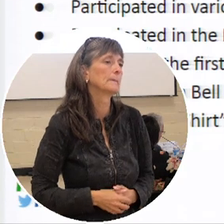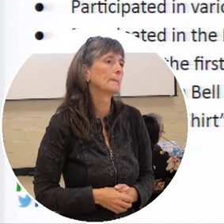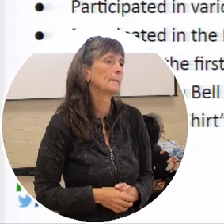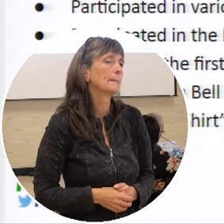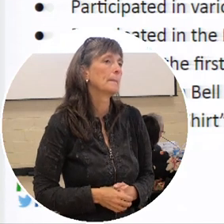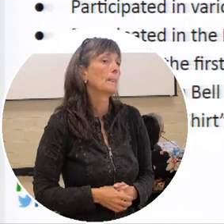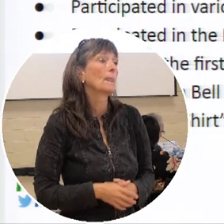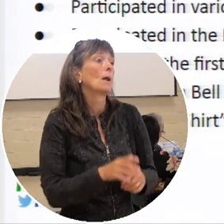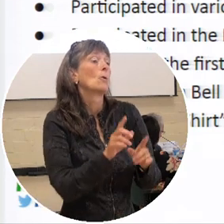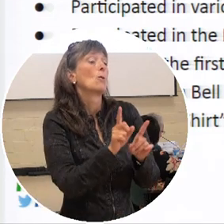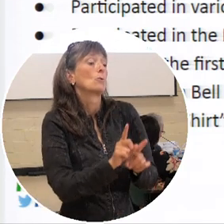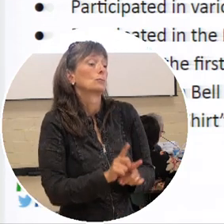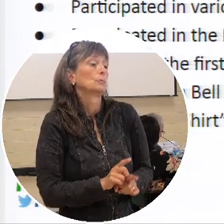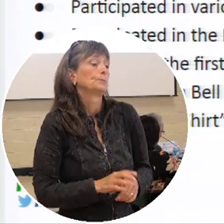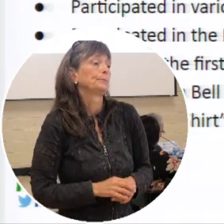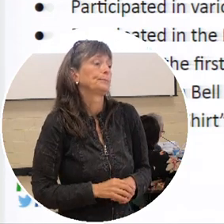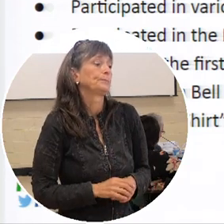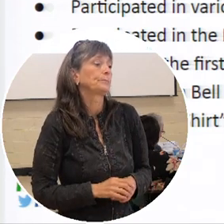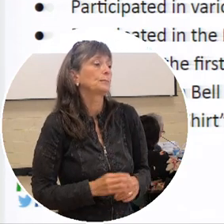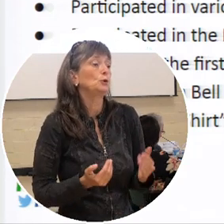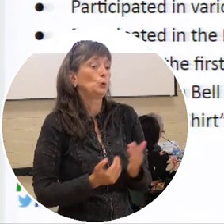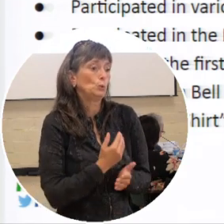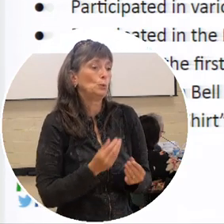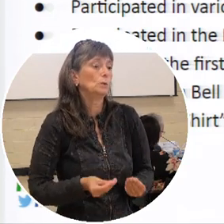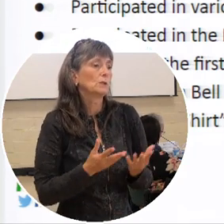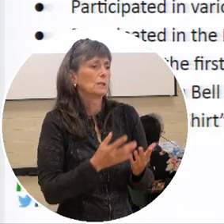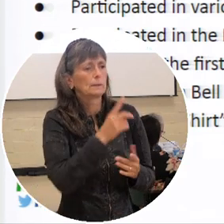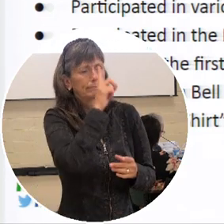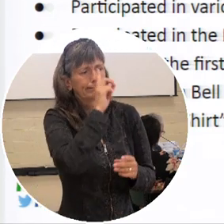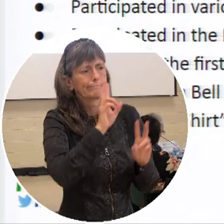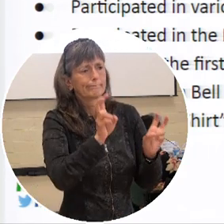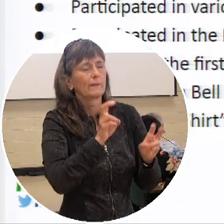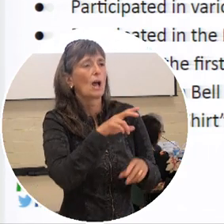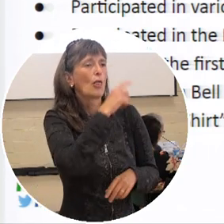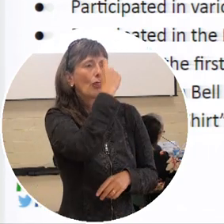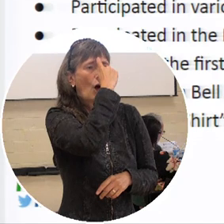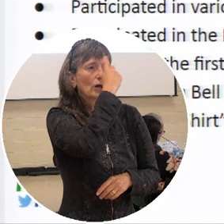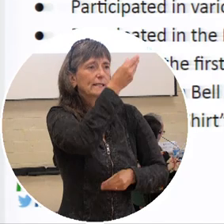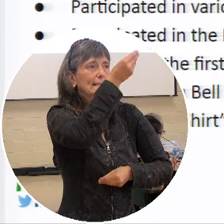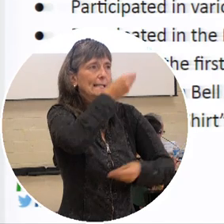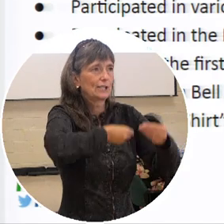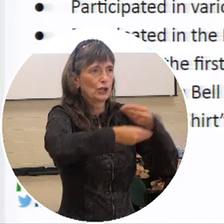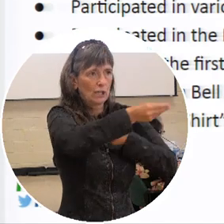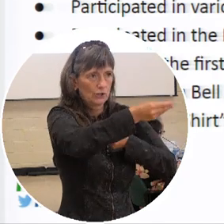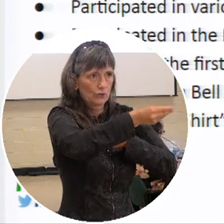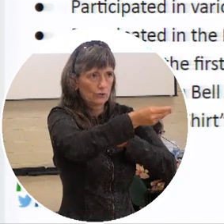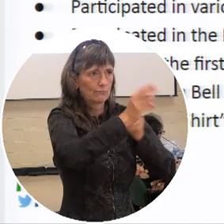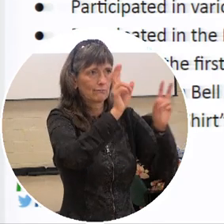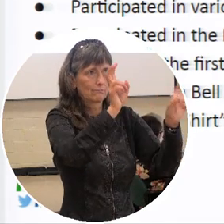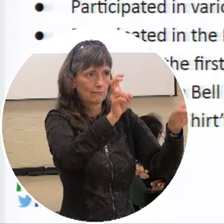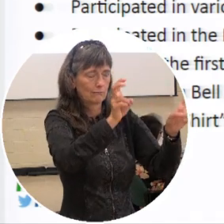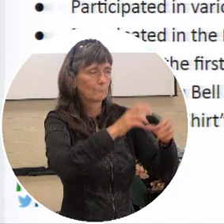We also introduced Thought Exchange on a trial basis, which is